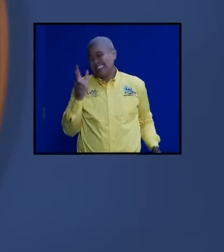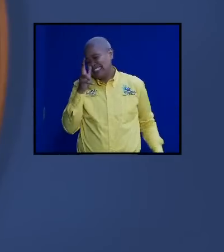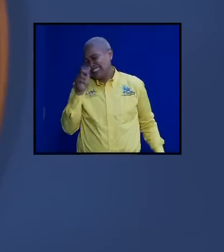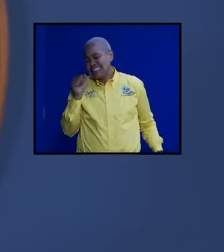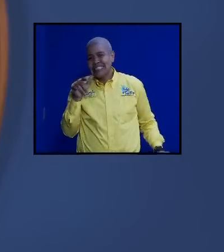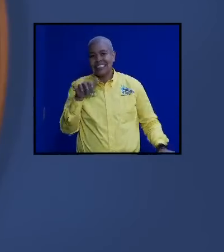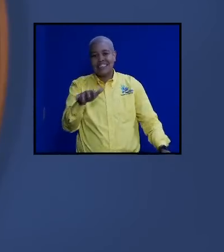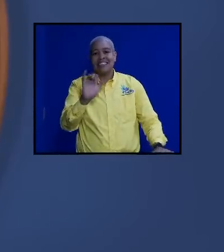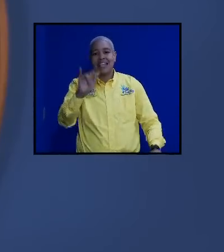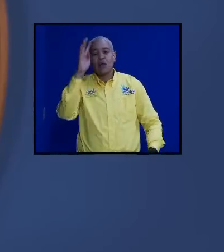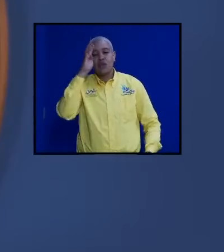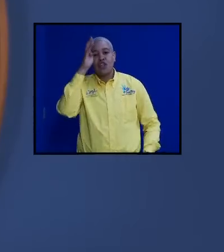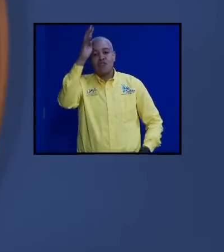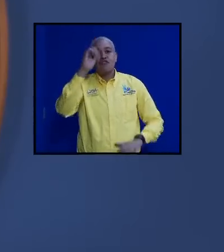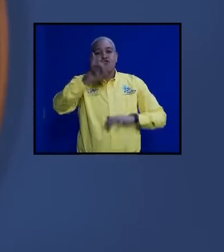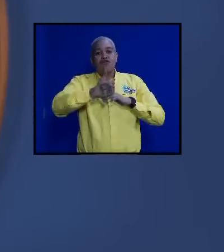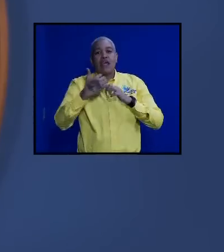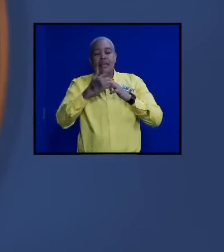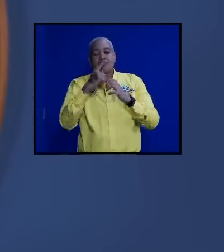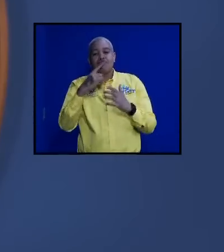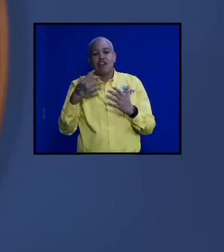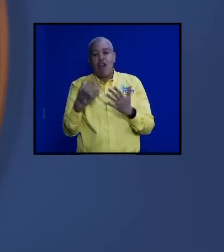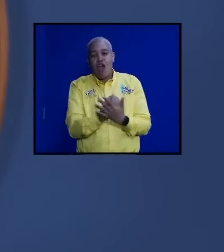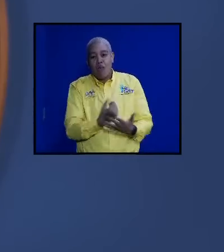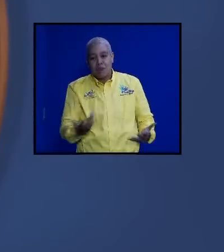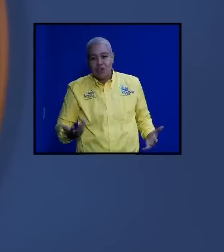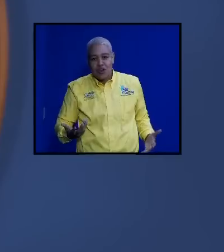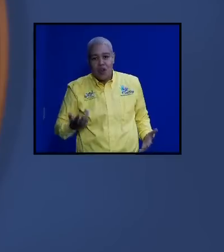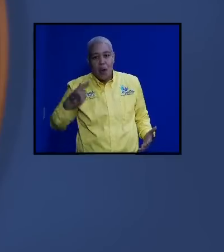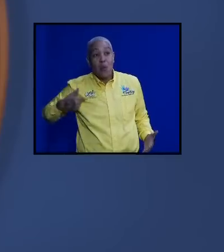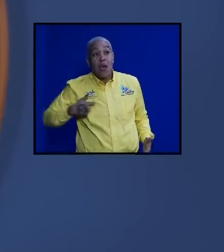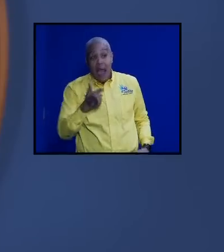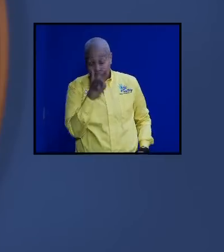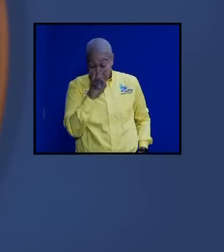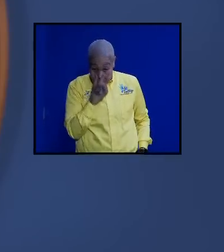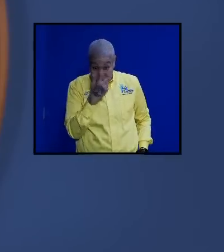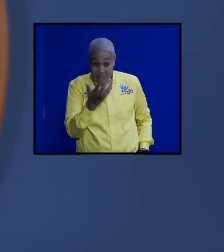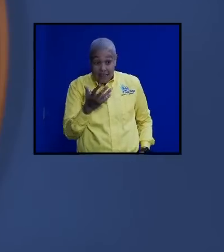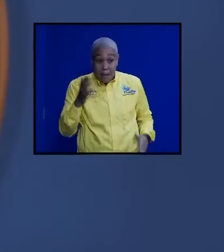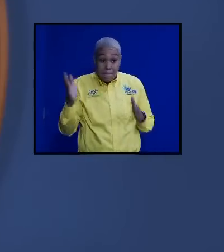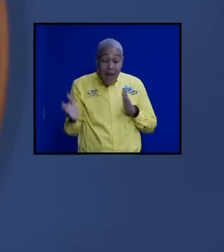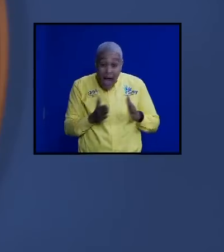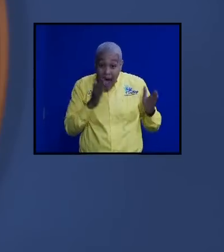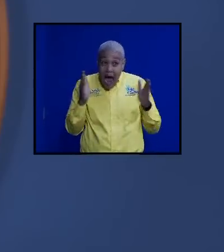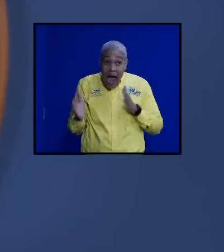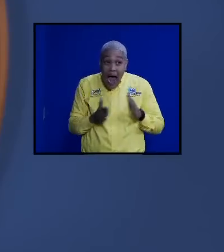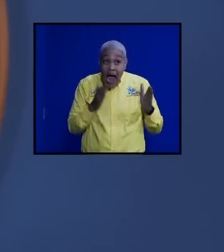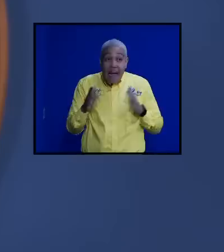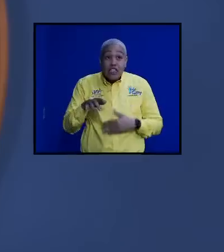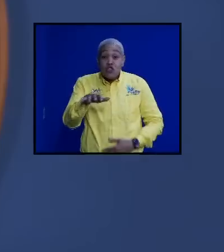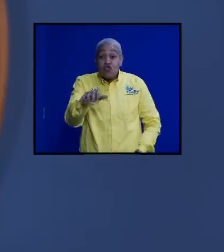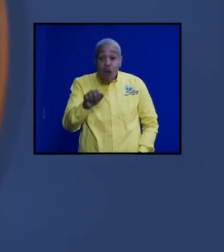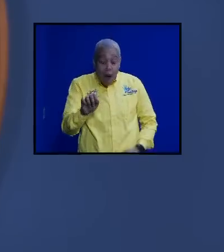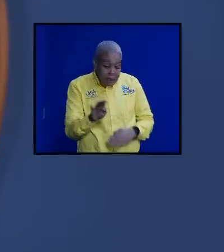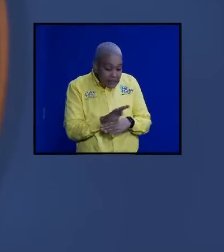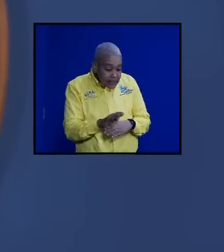That would have created an opportunity. And indeed, we have seen them planning to rob